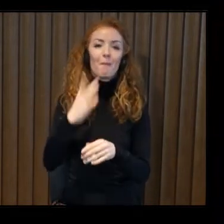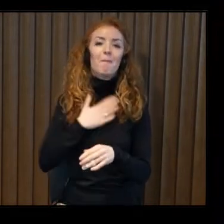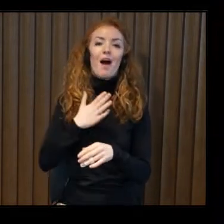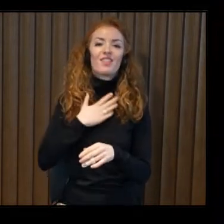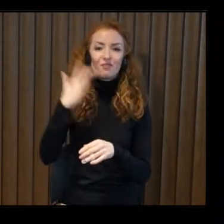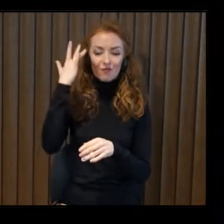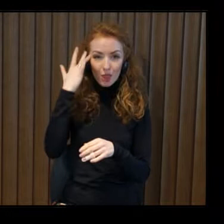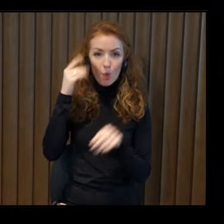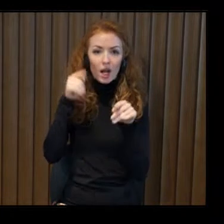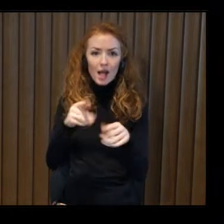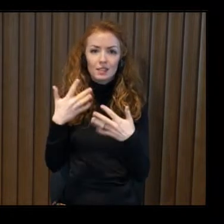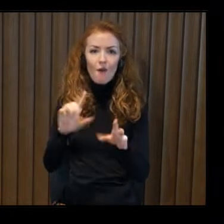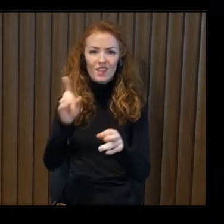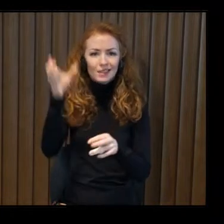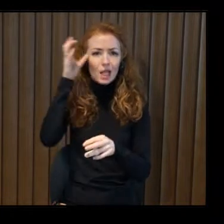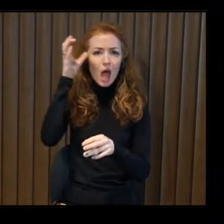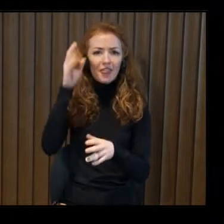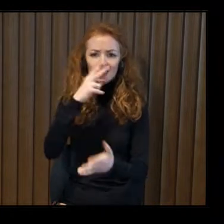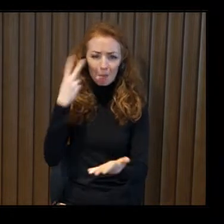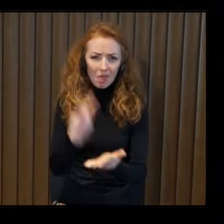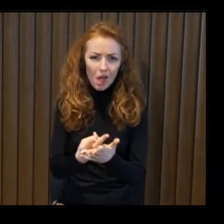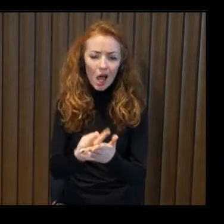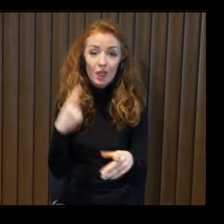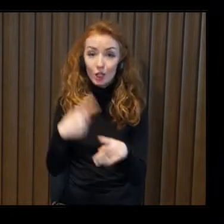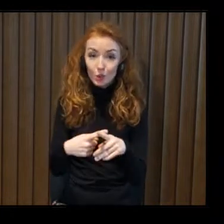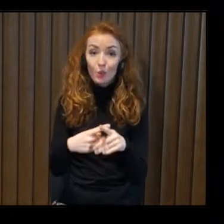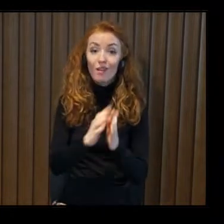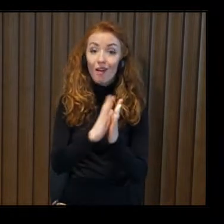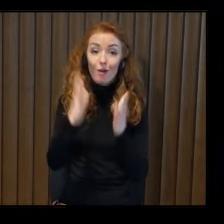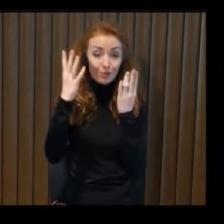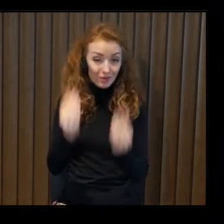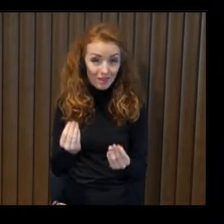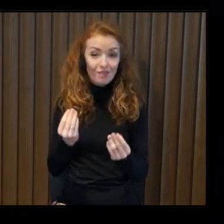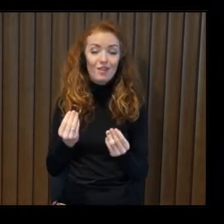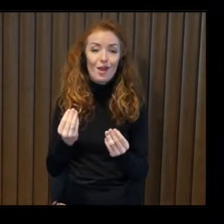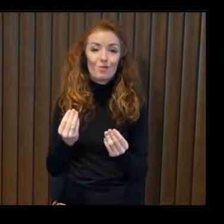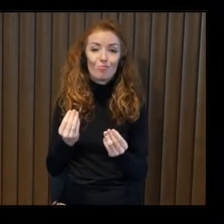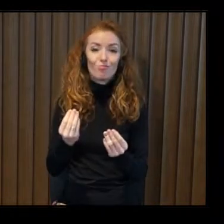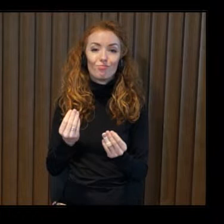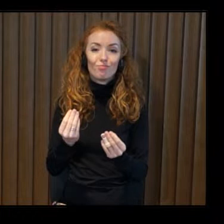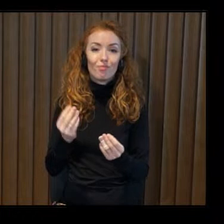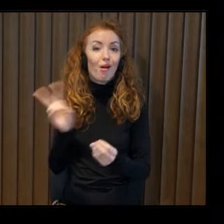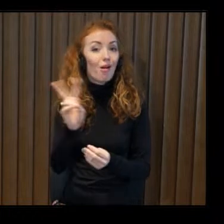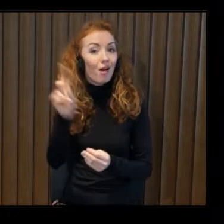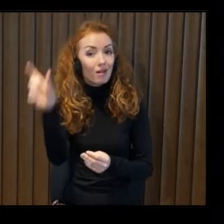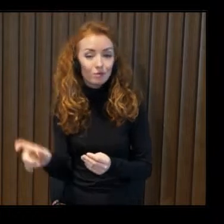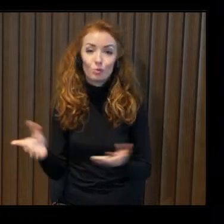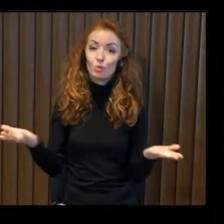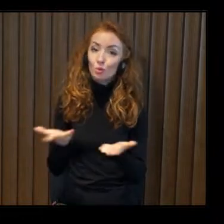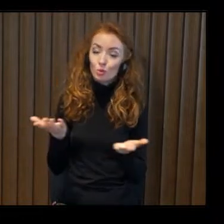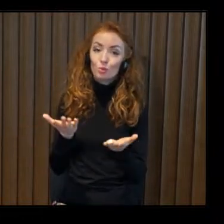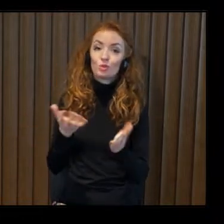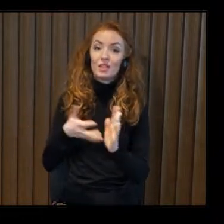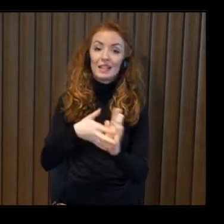science. And every day, someone across the gender diversity spectrum experiences some form